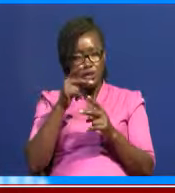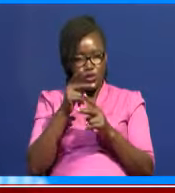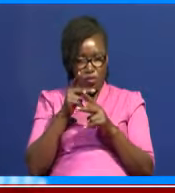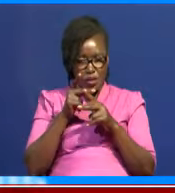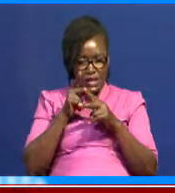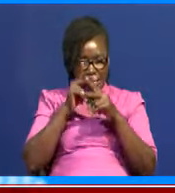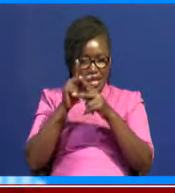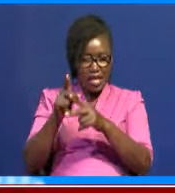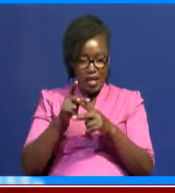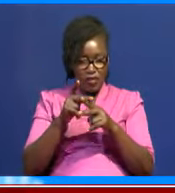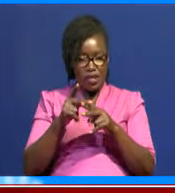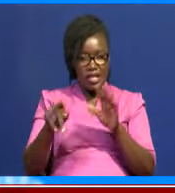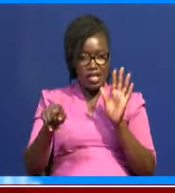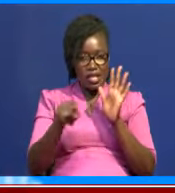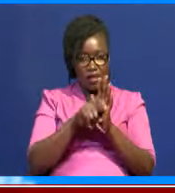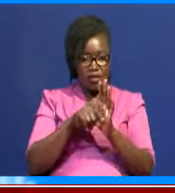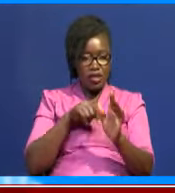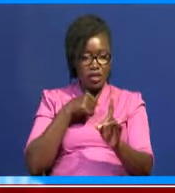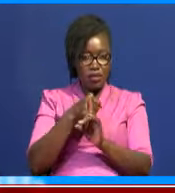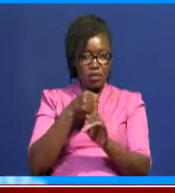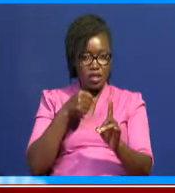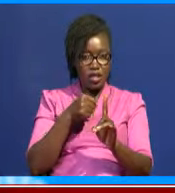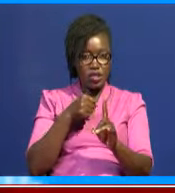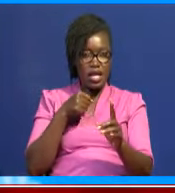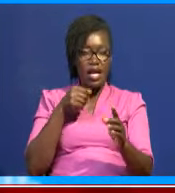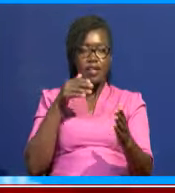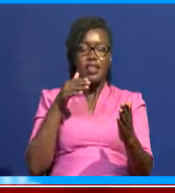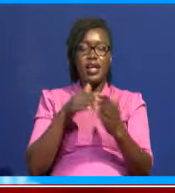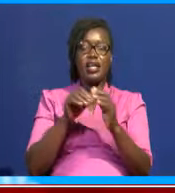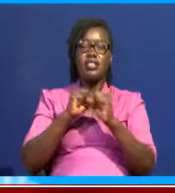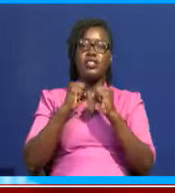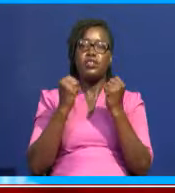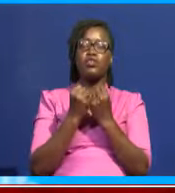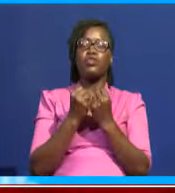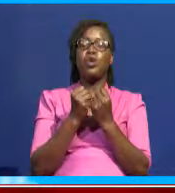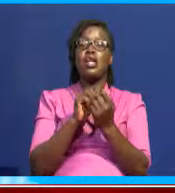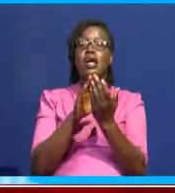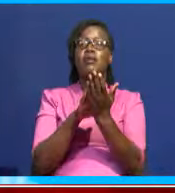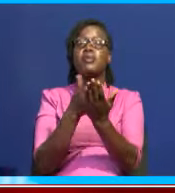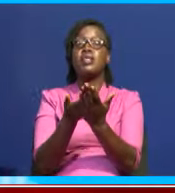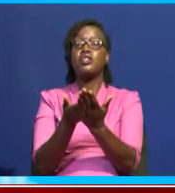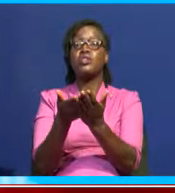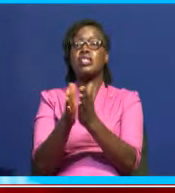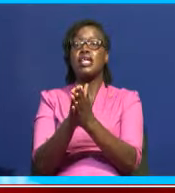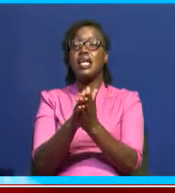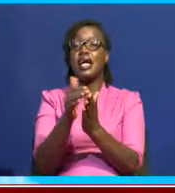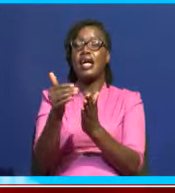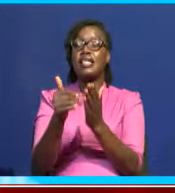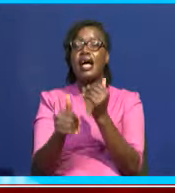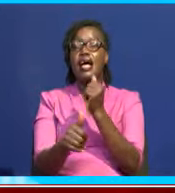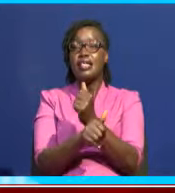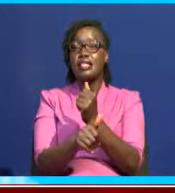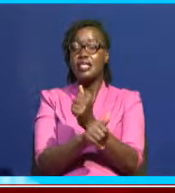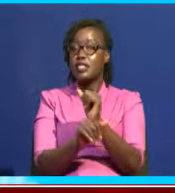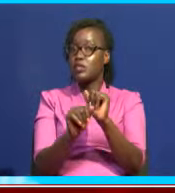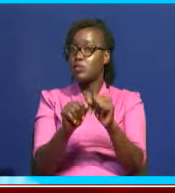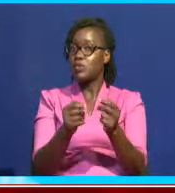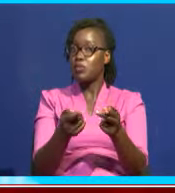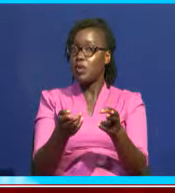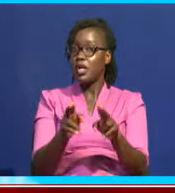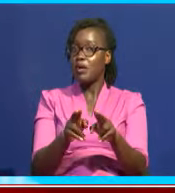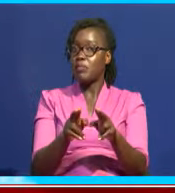against adverse implications, antisocial applications, and other threats that can arise due